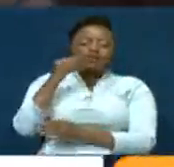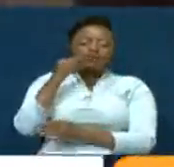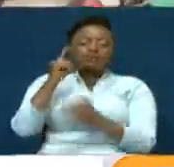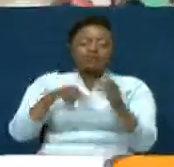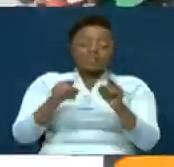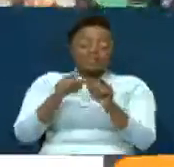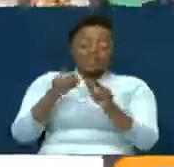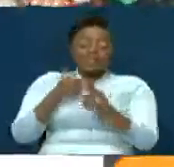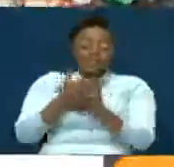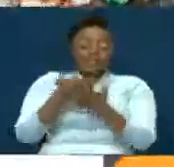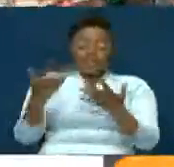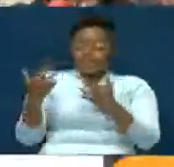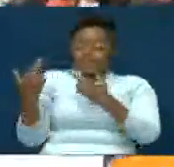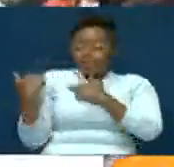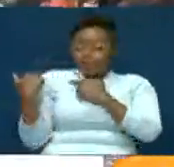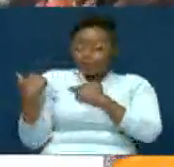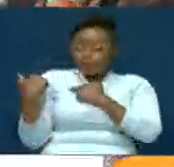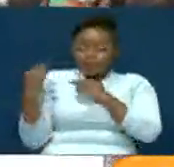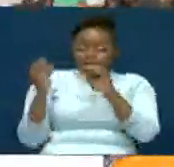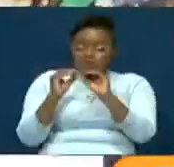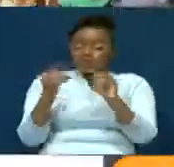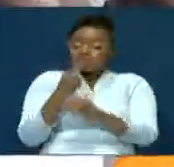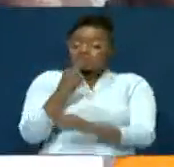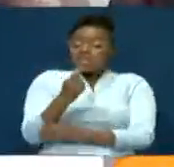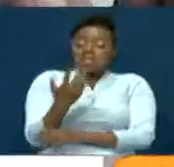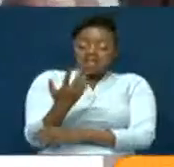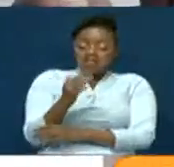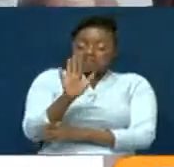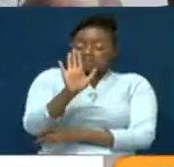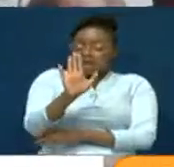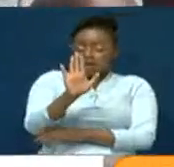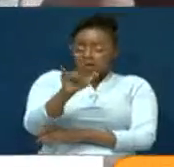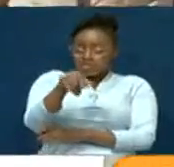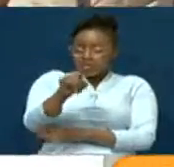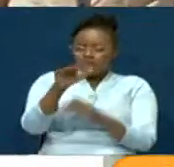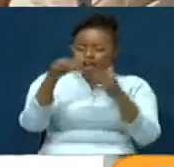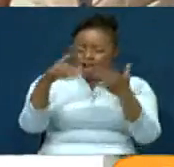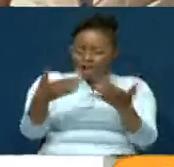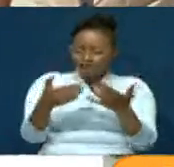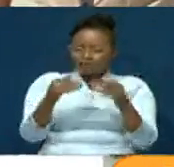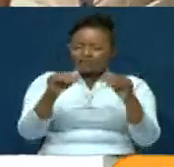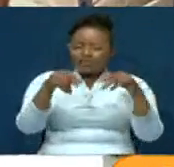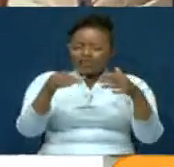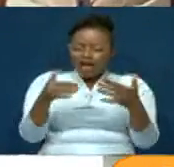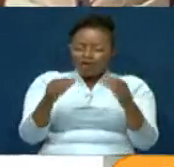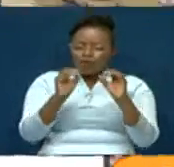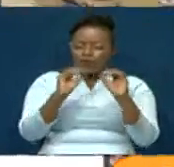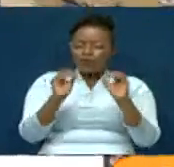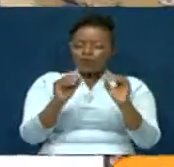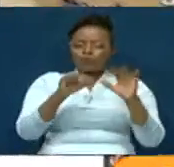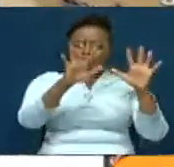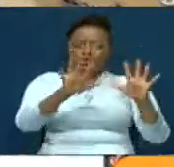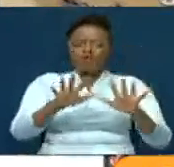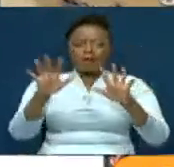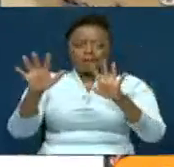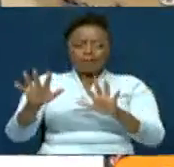officers do not have any moral authority to tell a presidential candidate how to or how not to